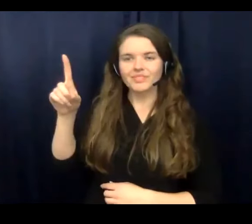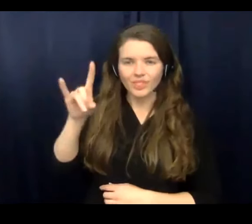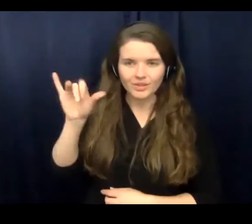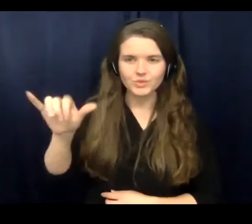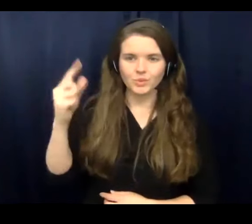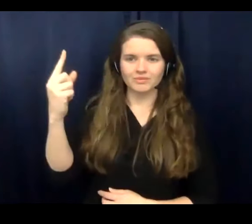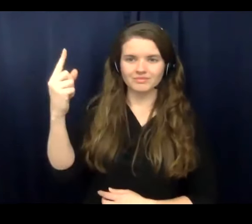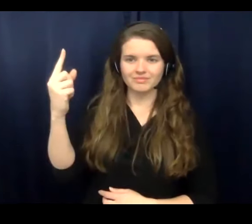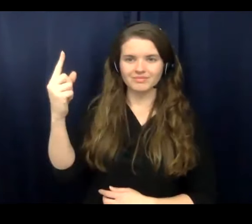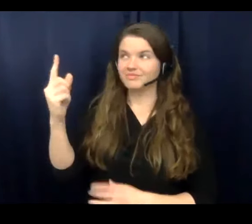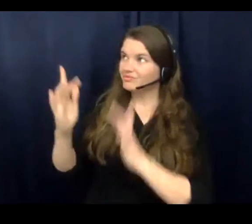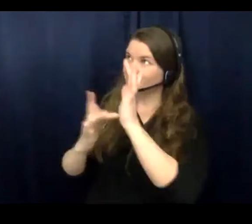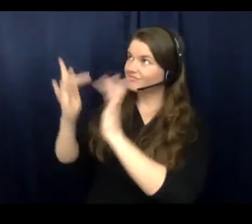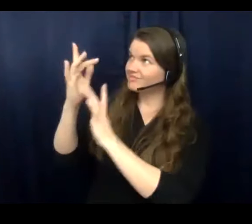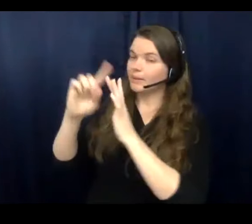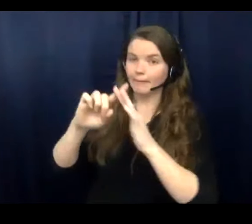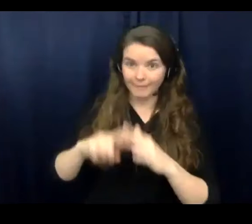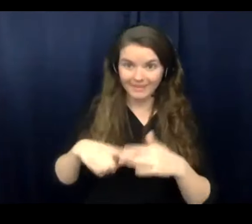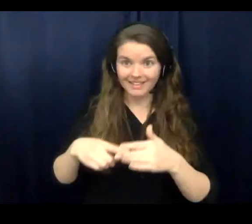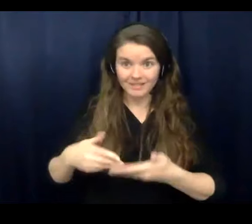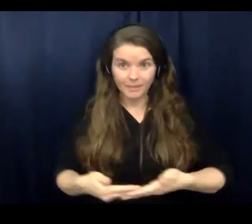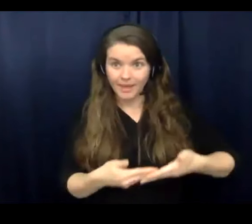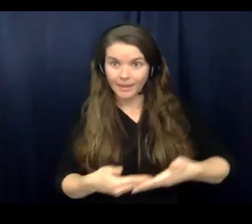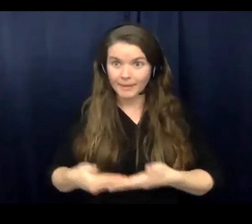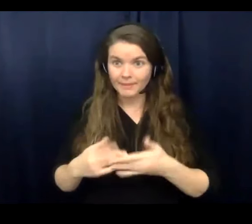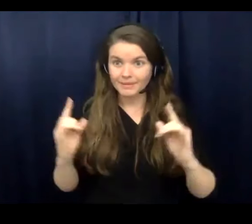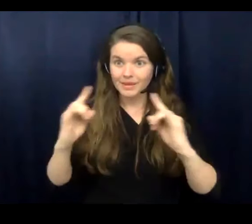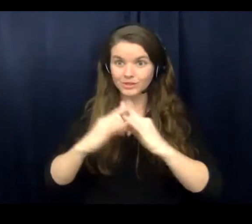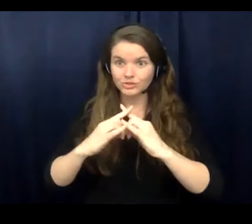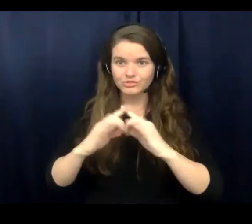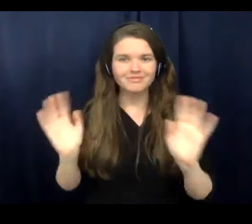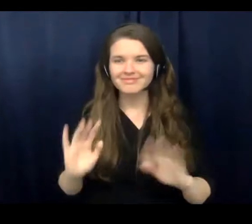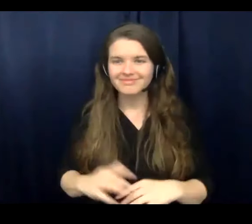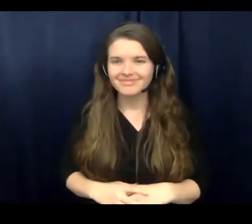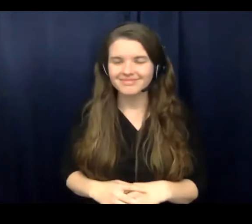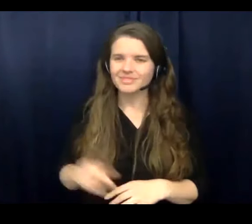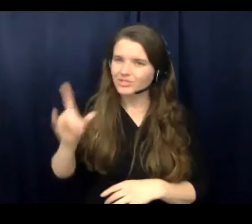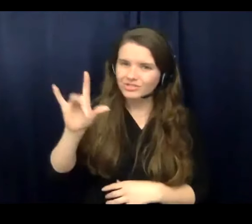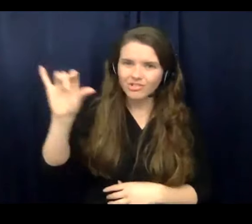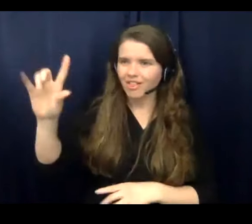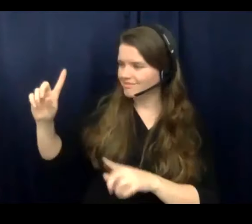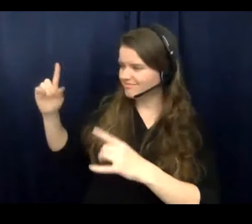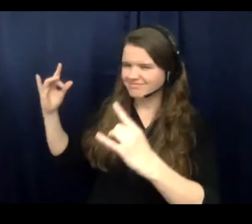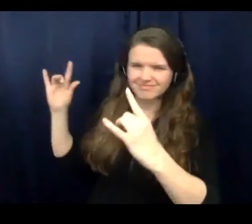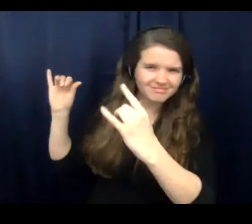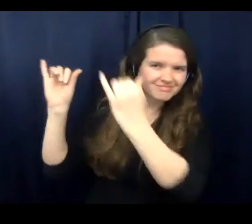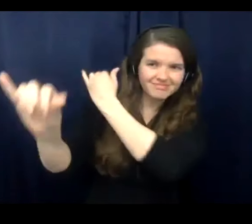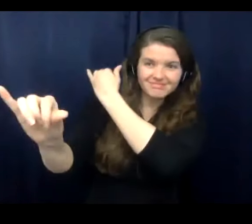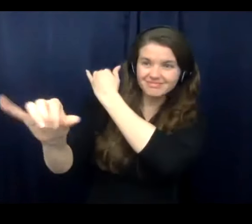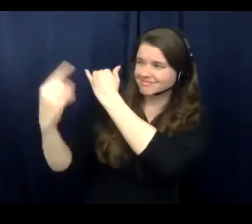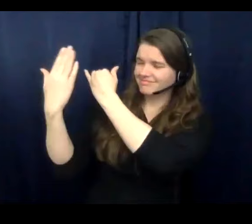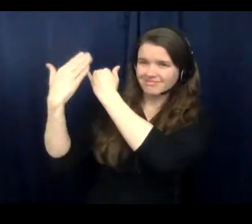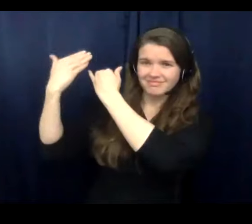Jesus Christ did not begin in the manger. He's the eternal Son of God. He lived in eternity with God the Father. He has no beginning and no